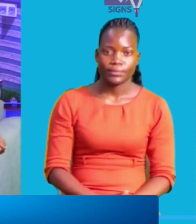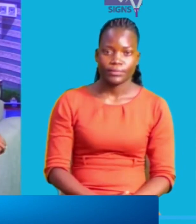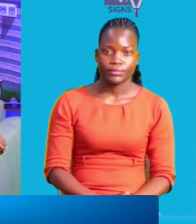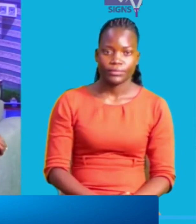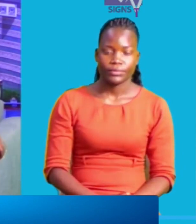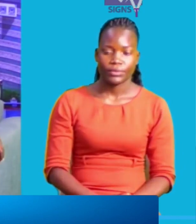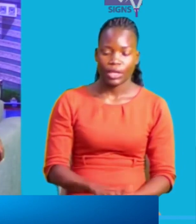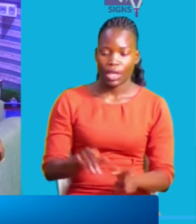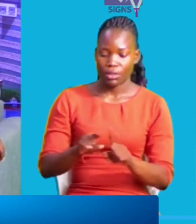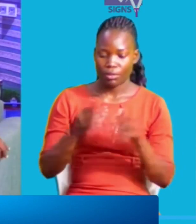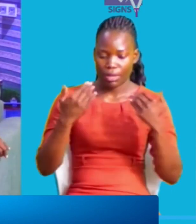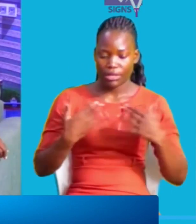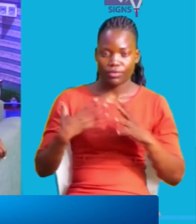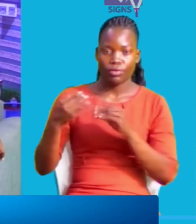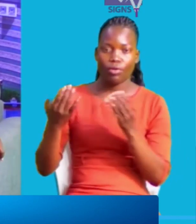Mimi sasa hata kama tukienda na hapo